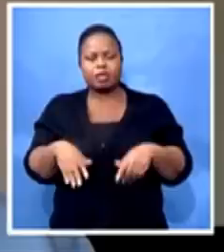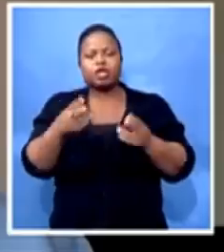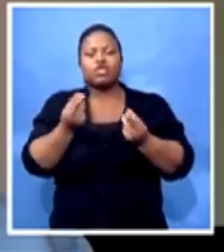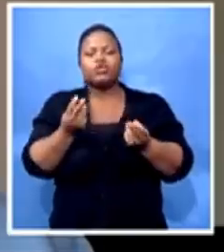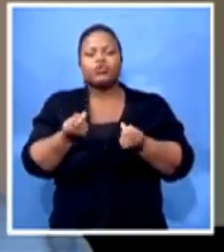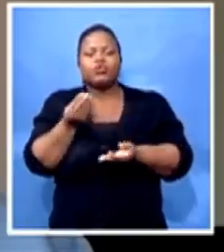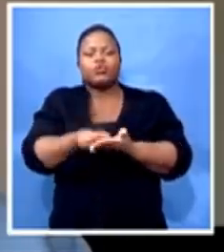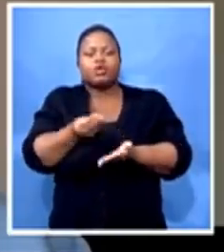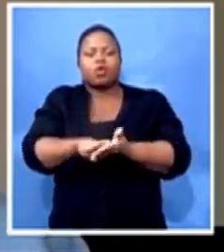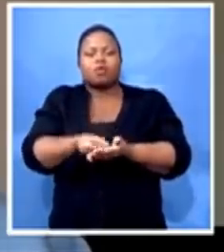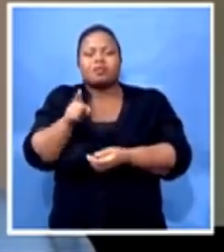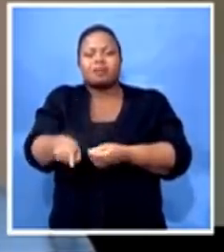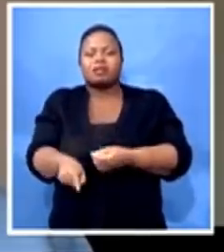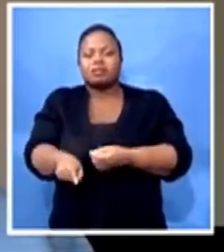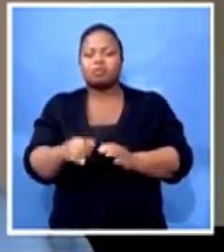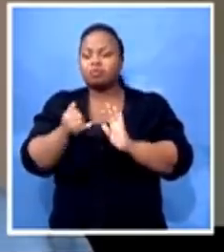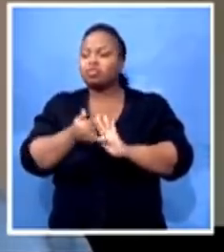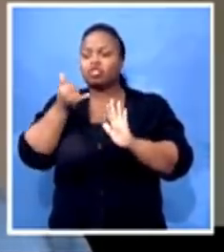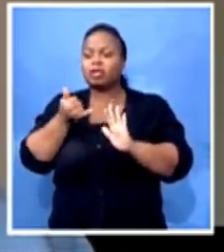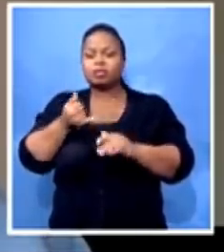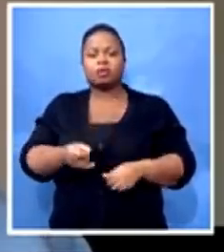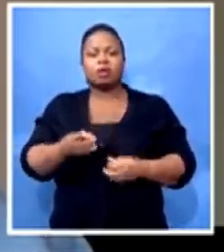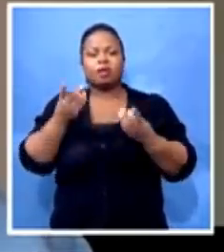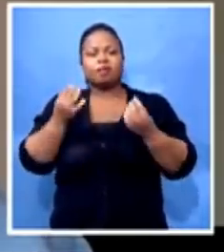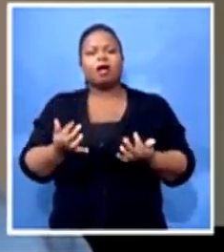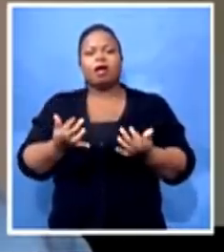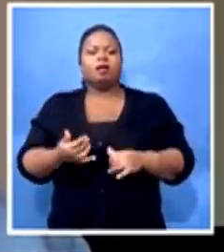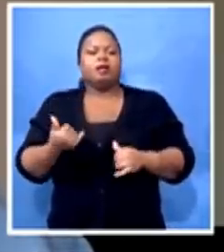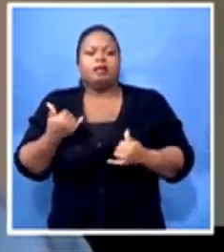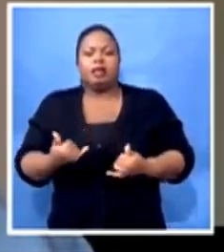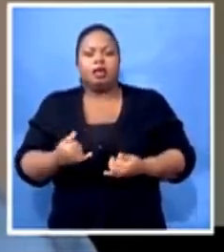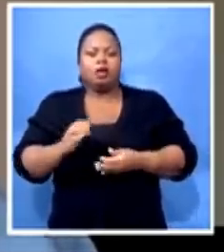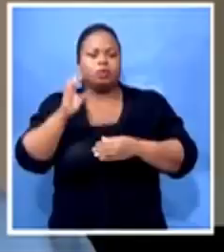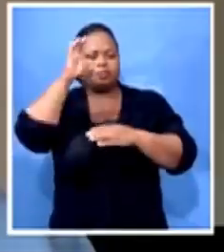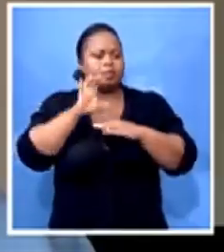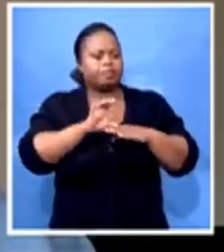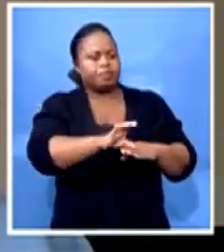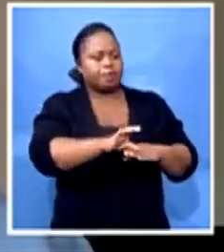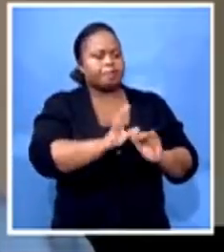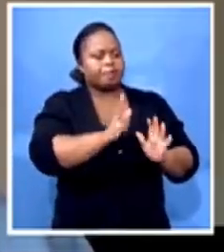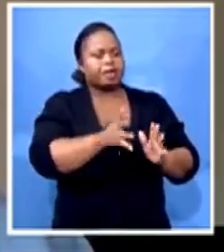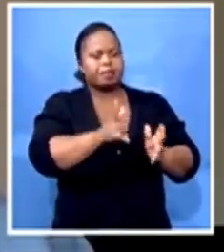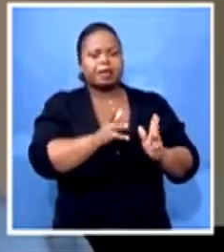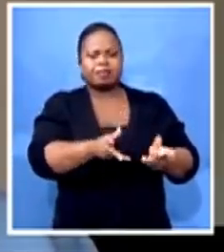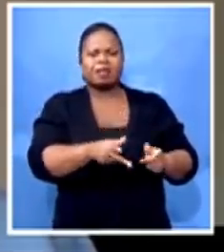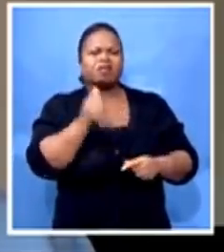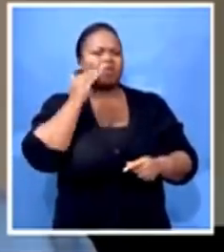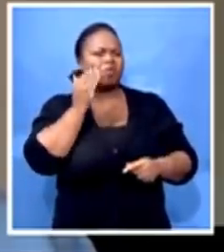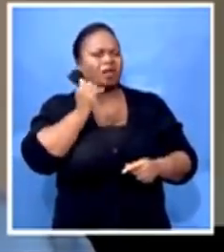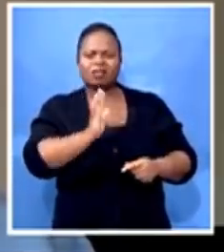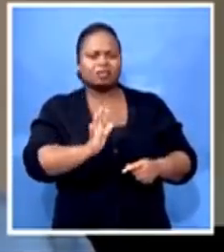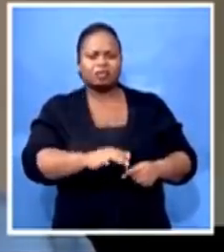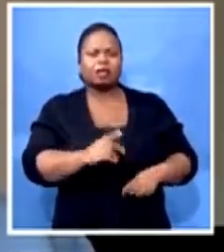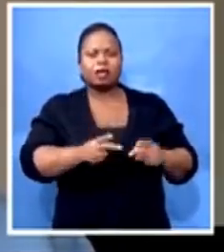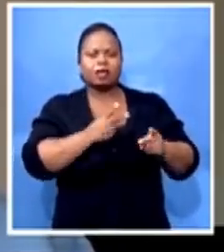to exclusively trying to save the pre-COVID economy. It's necessary to save the pre-COVID economy,